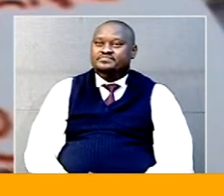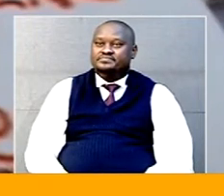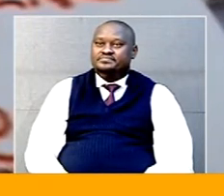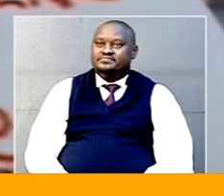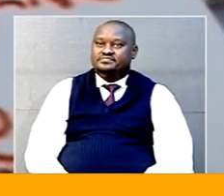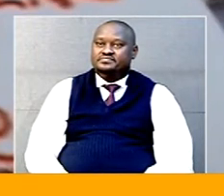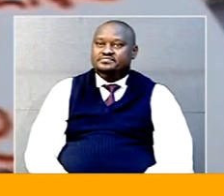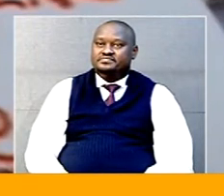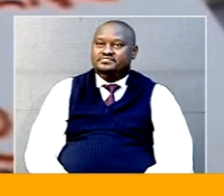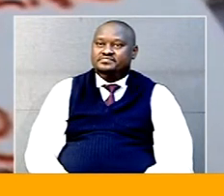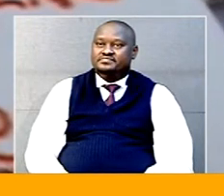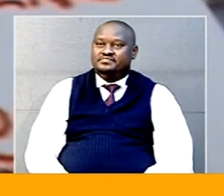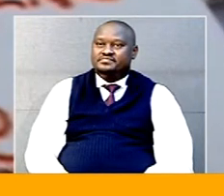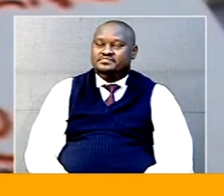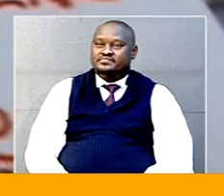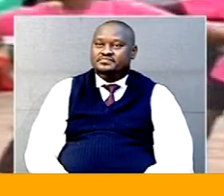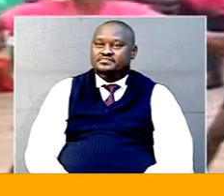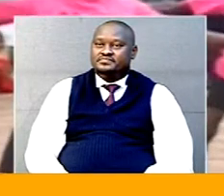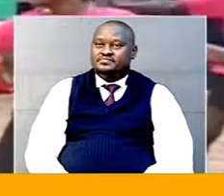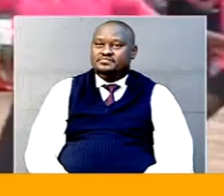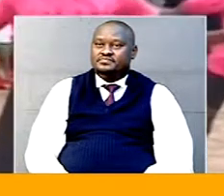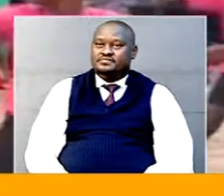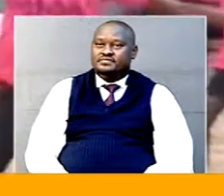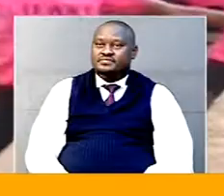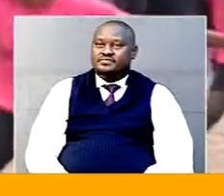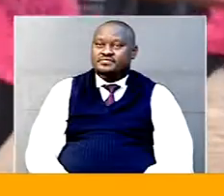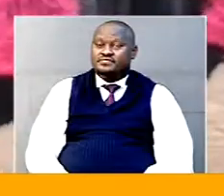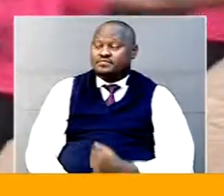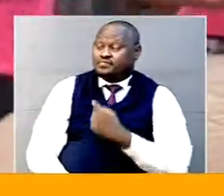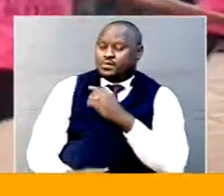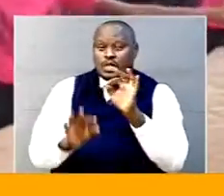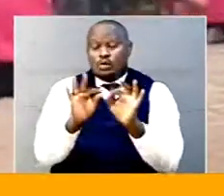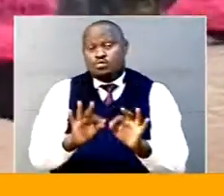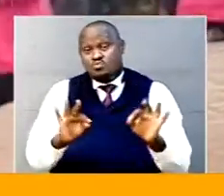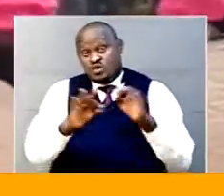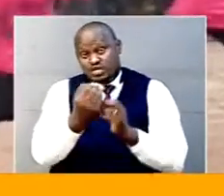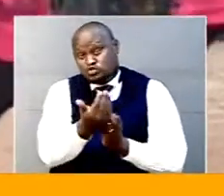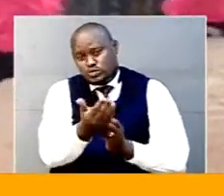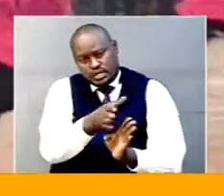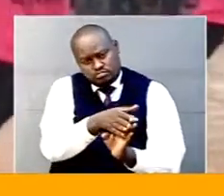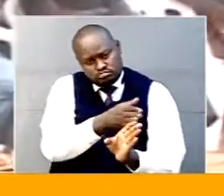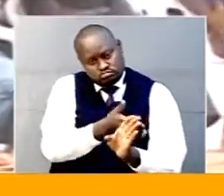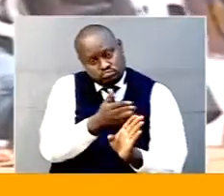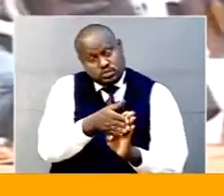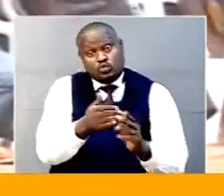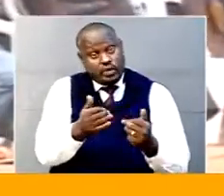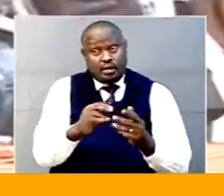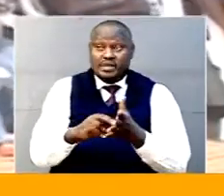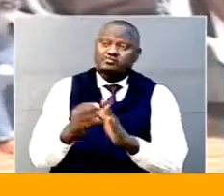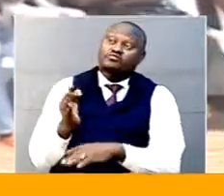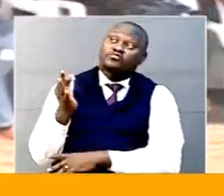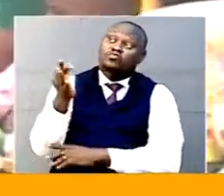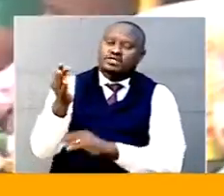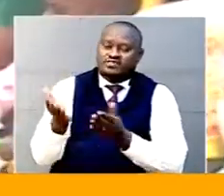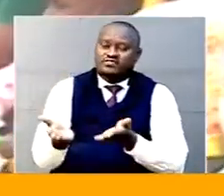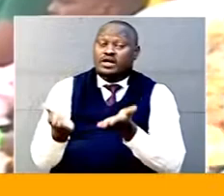The founder, Brian White Foundation, says it is only if parents nurture children in a direction that inspires them to work for the country that